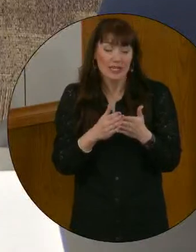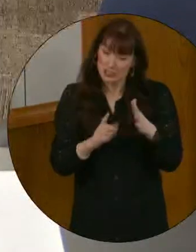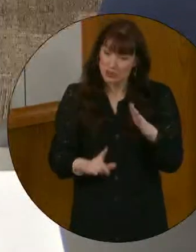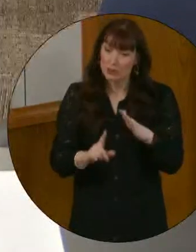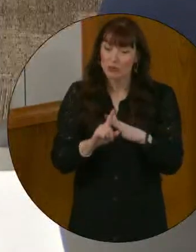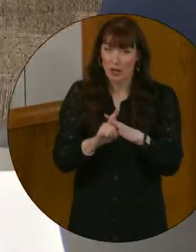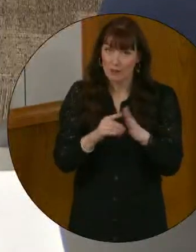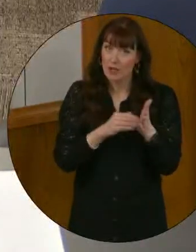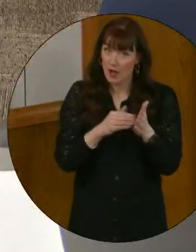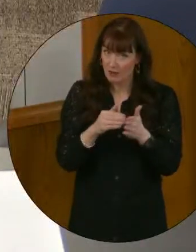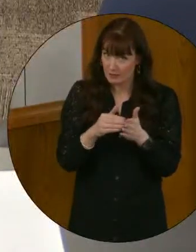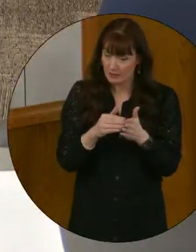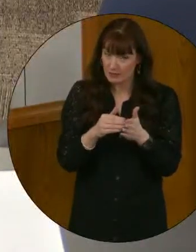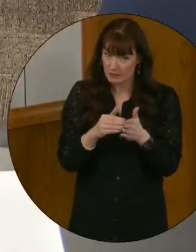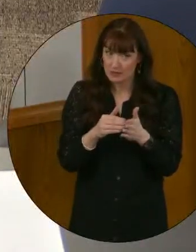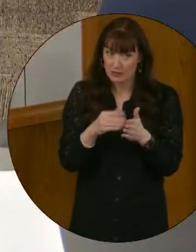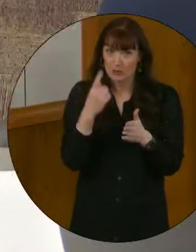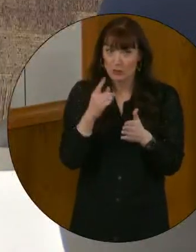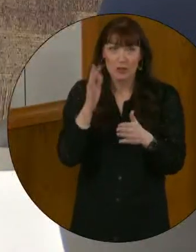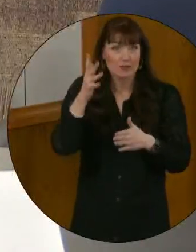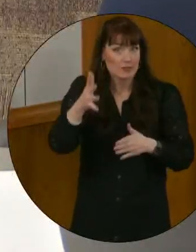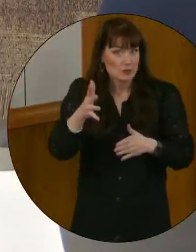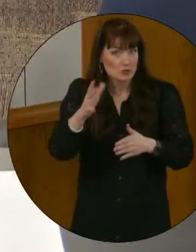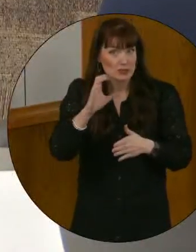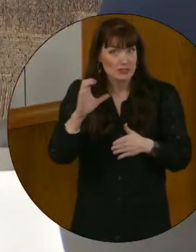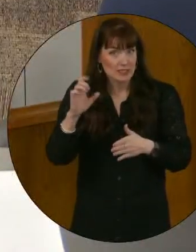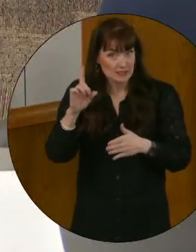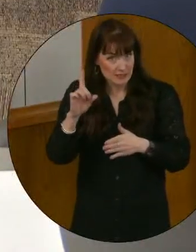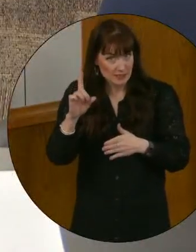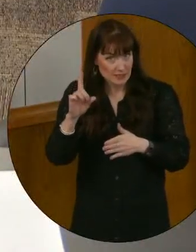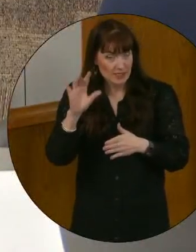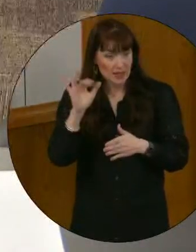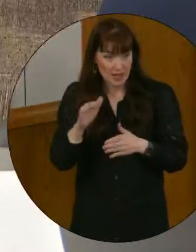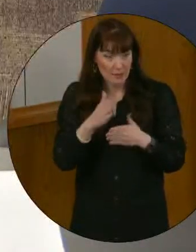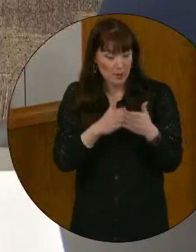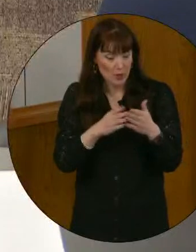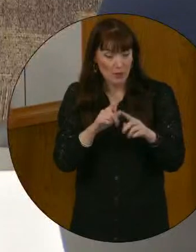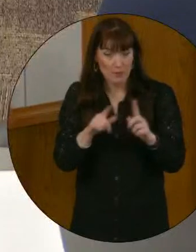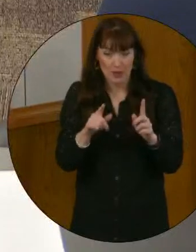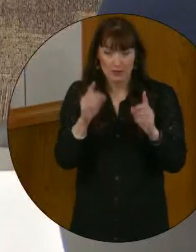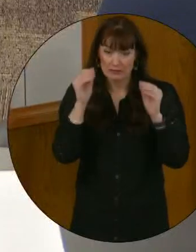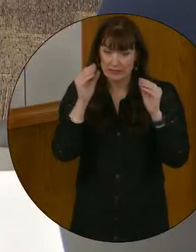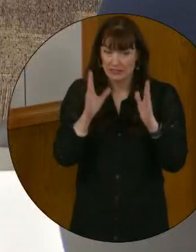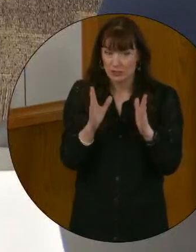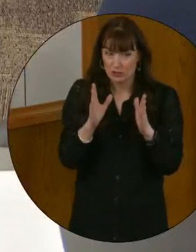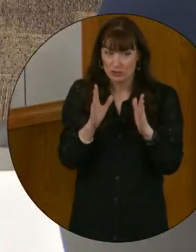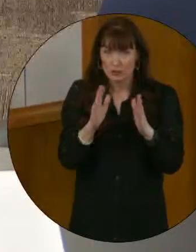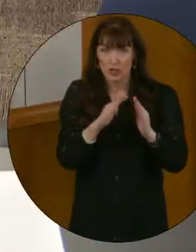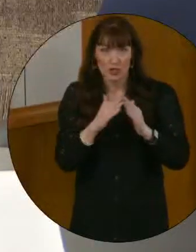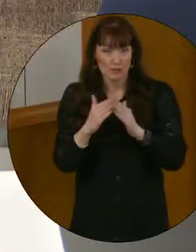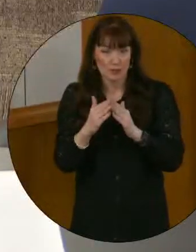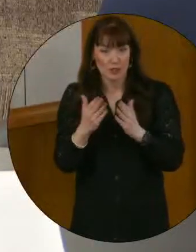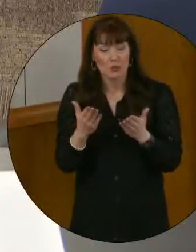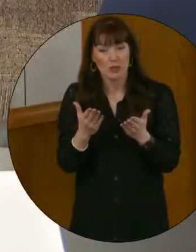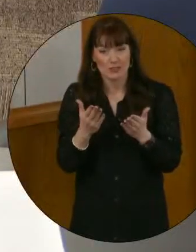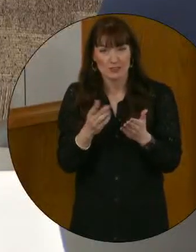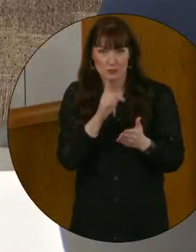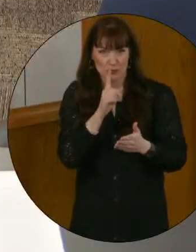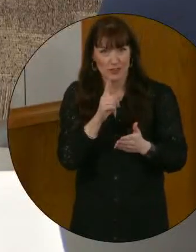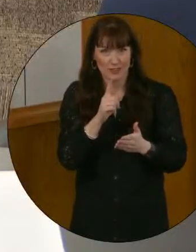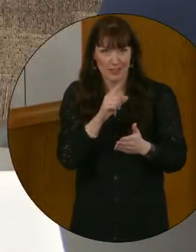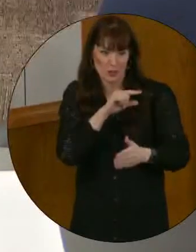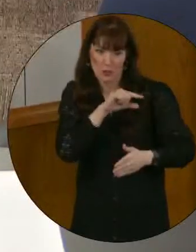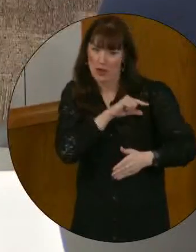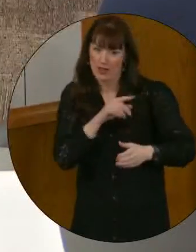up quite frequently on the future of CCSD. So for teachers, our community wants high quality,